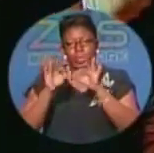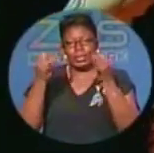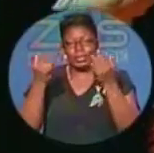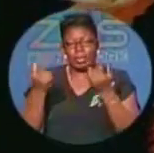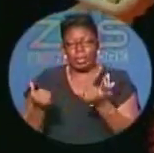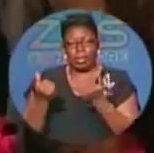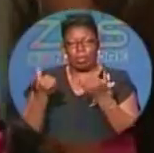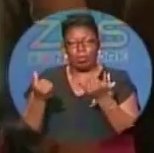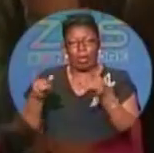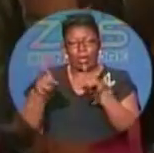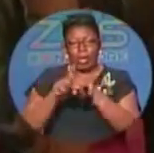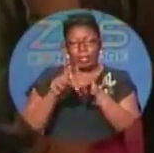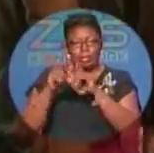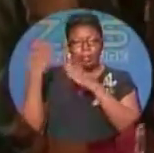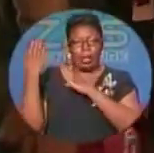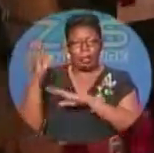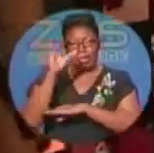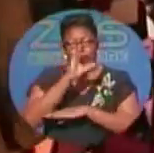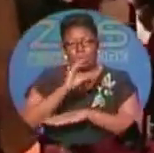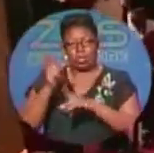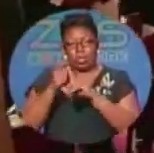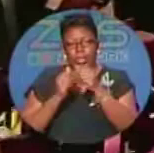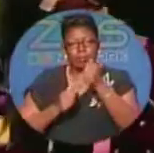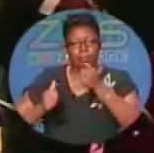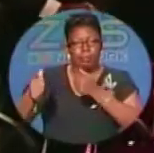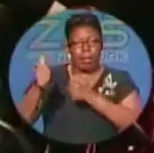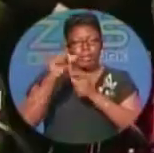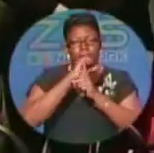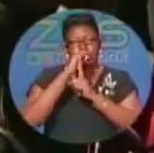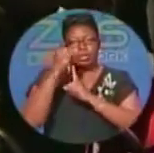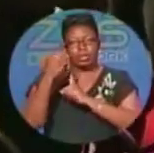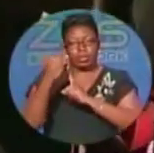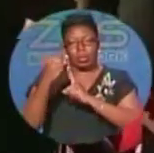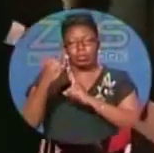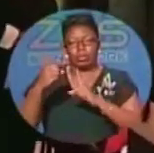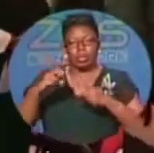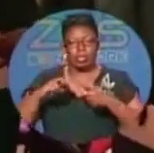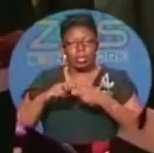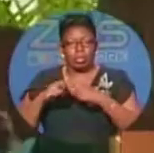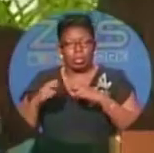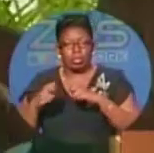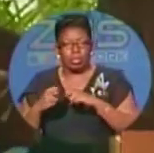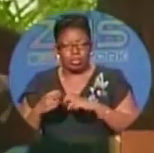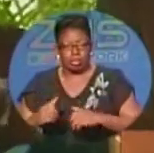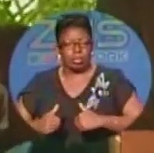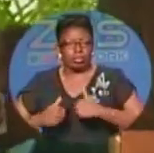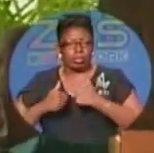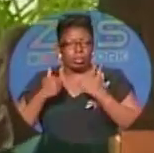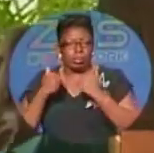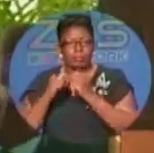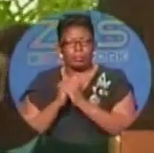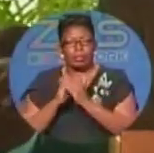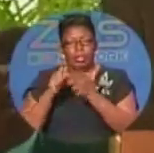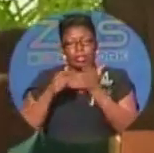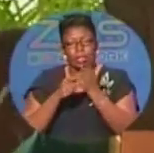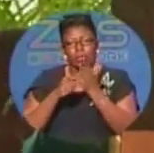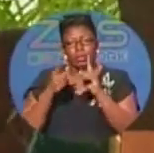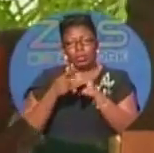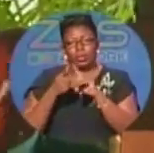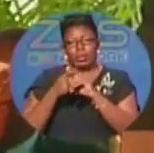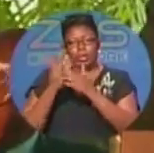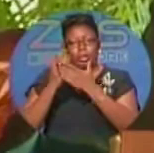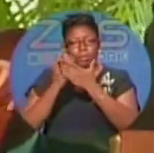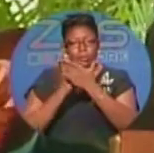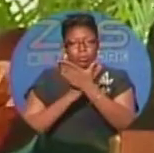ever as the Bahamas seeks to get past its current social challenges. That mission is to promote a culture of